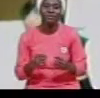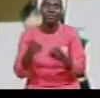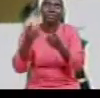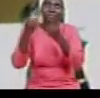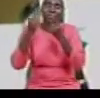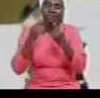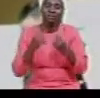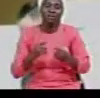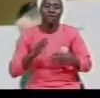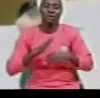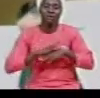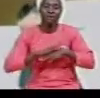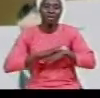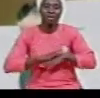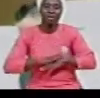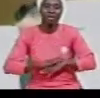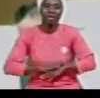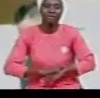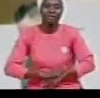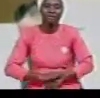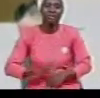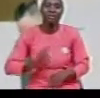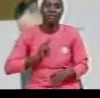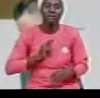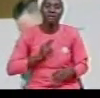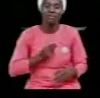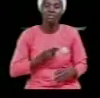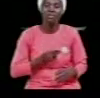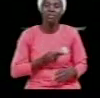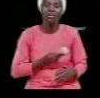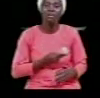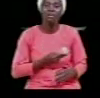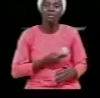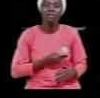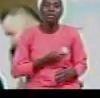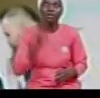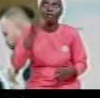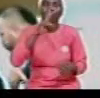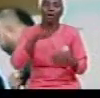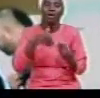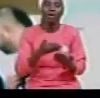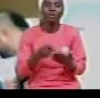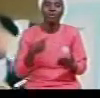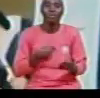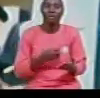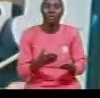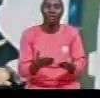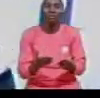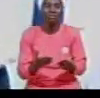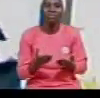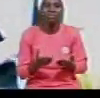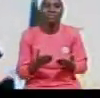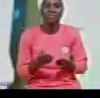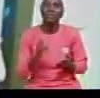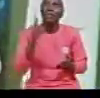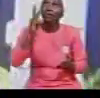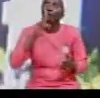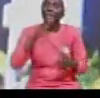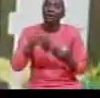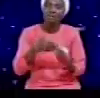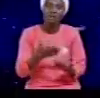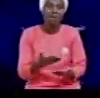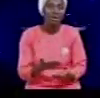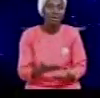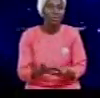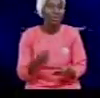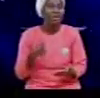Spirit. Come rest on us. You're all we want. You're all we want. You're